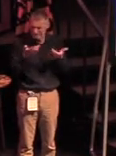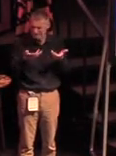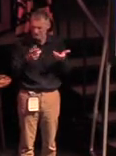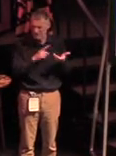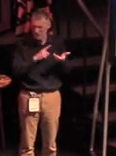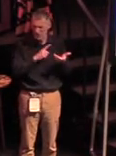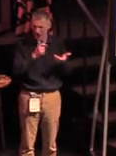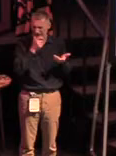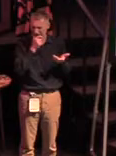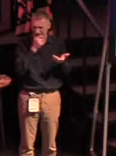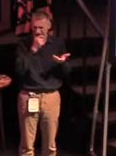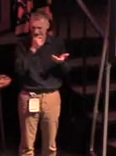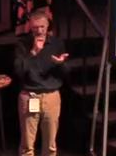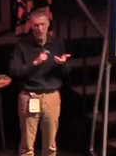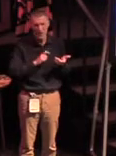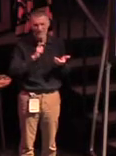about it then.